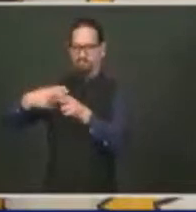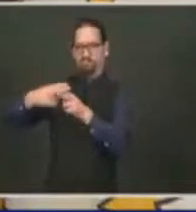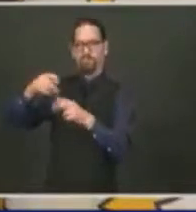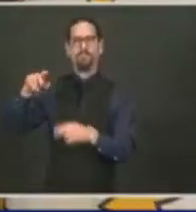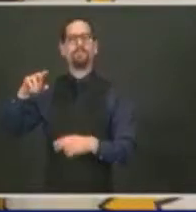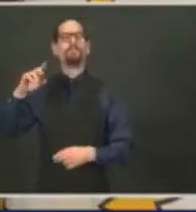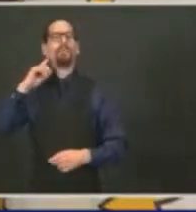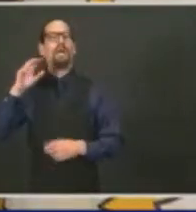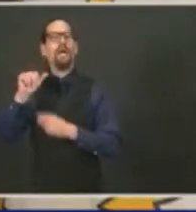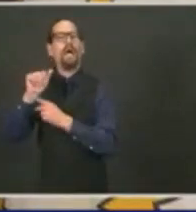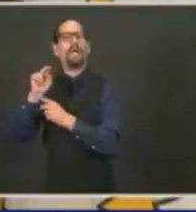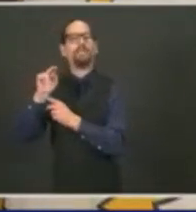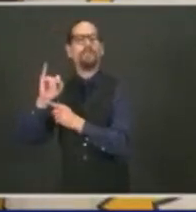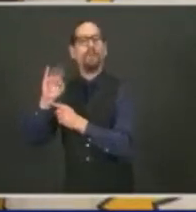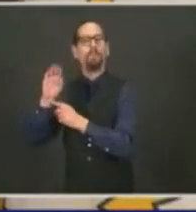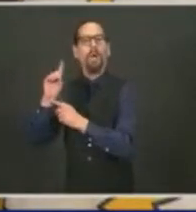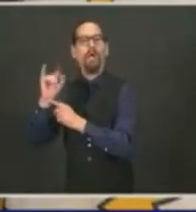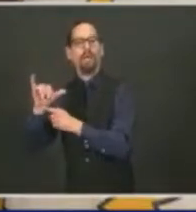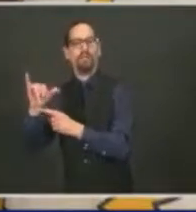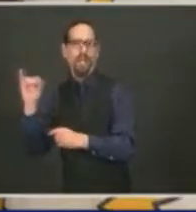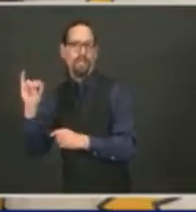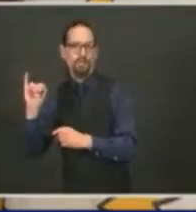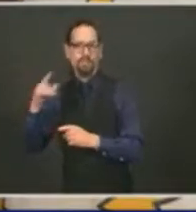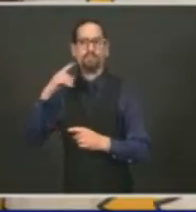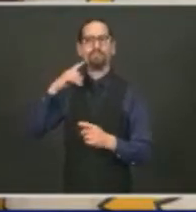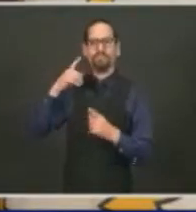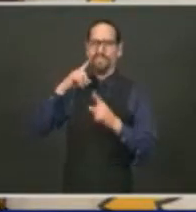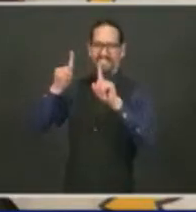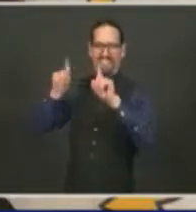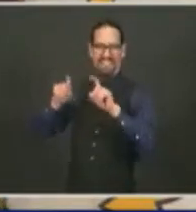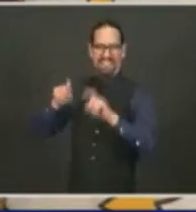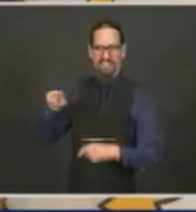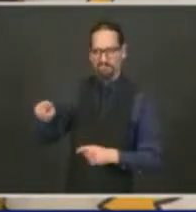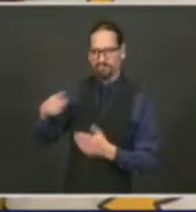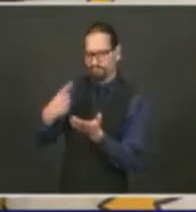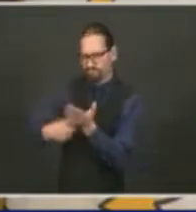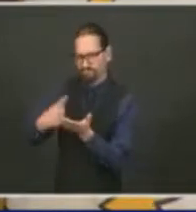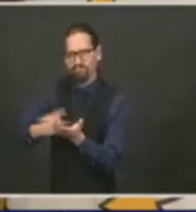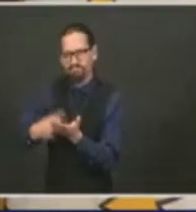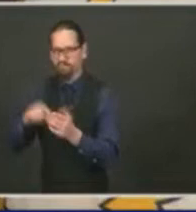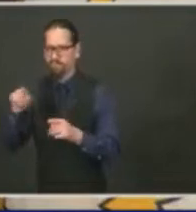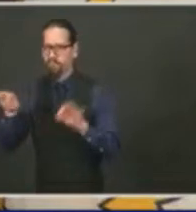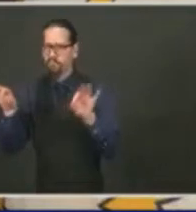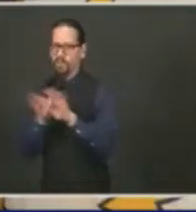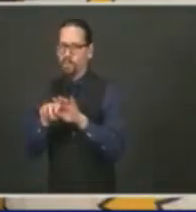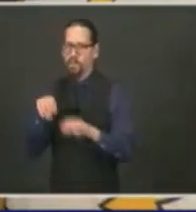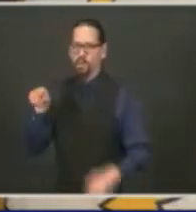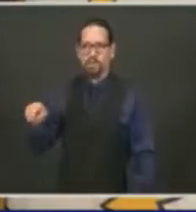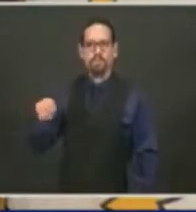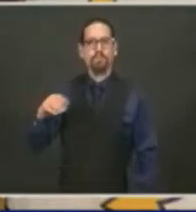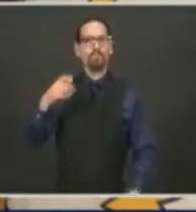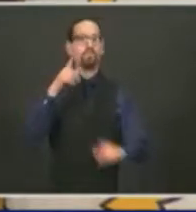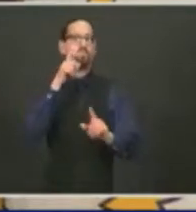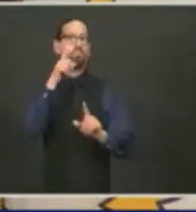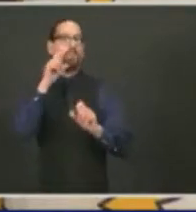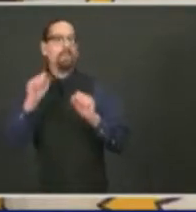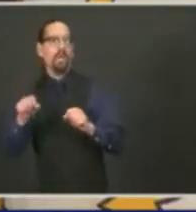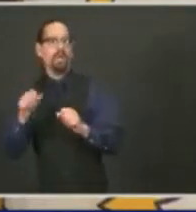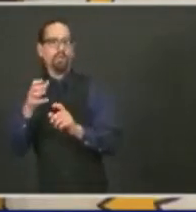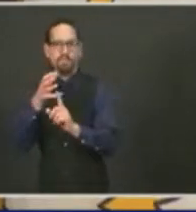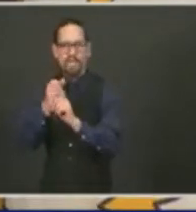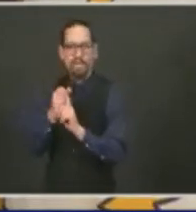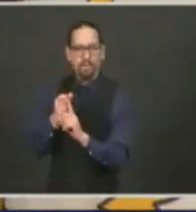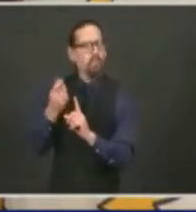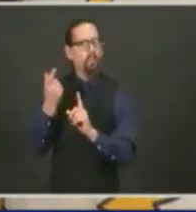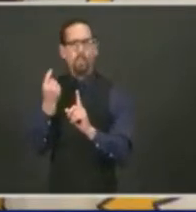think about testing, we talk a lot about testing. Testing's important because we can do case finding. We want to find the folks that are positive. That's why it's so important to do